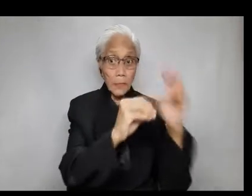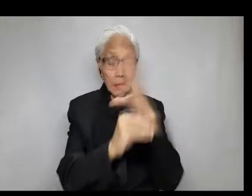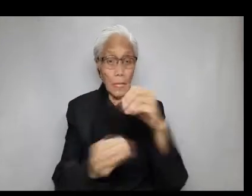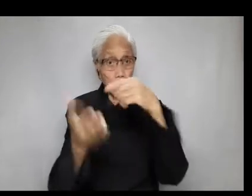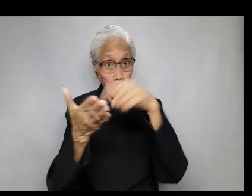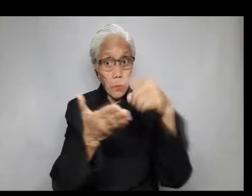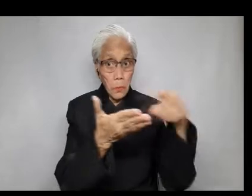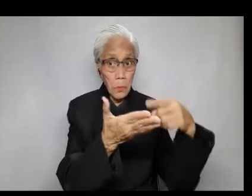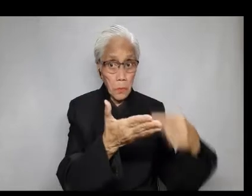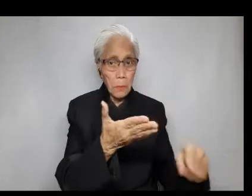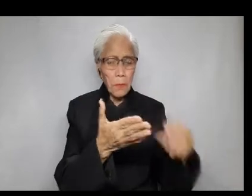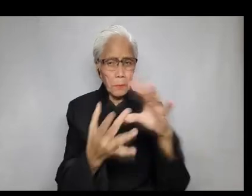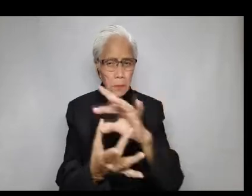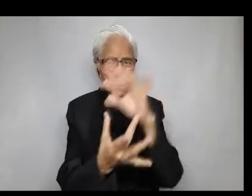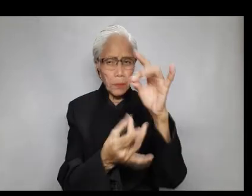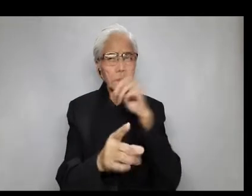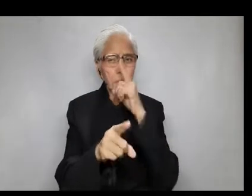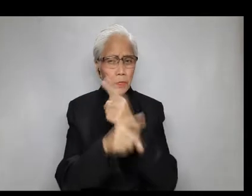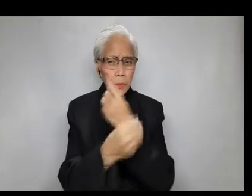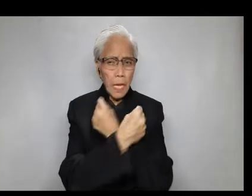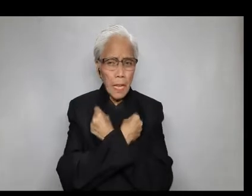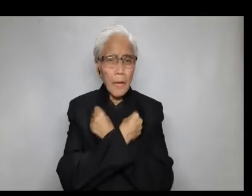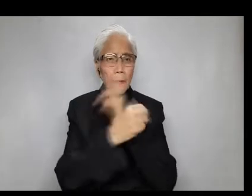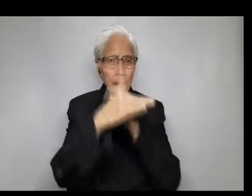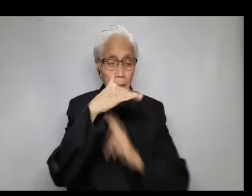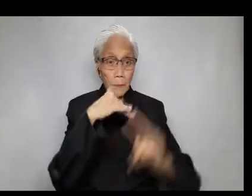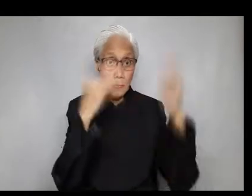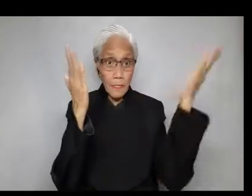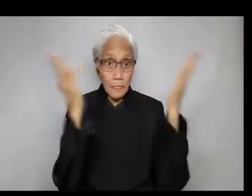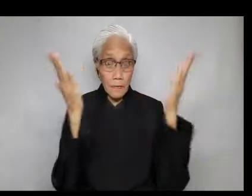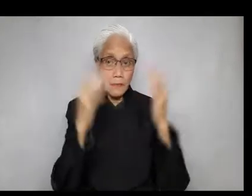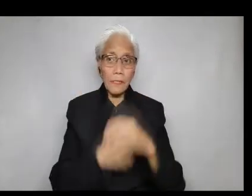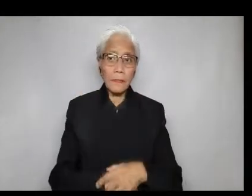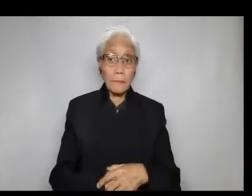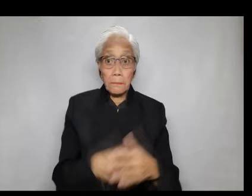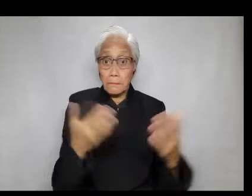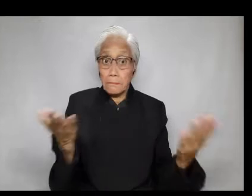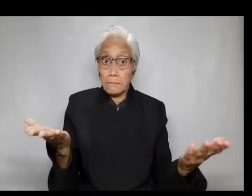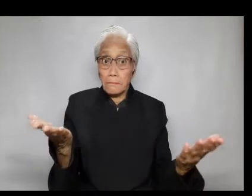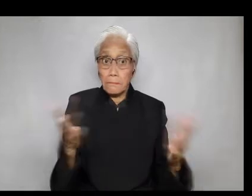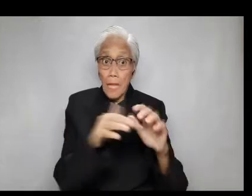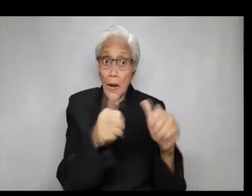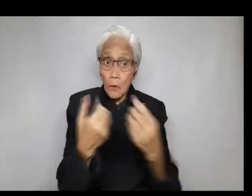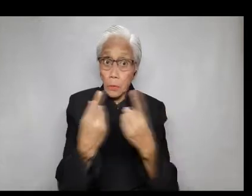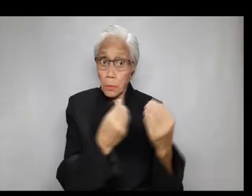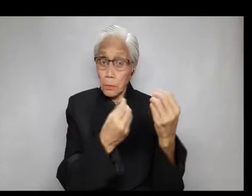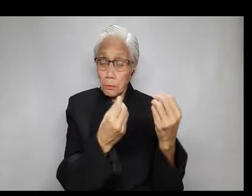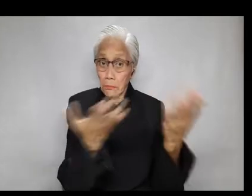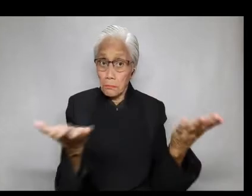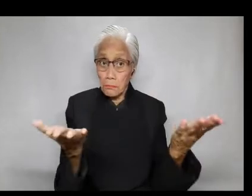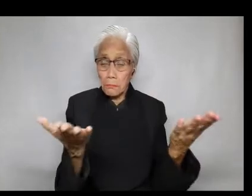and correcting in a spirit of genuine love and humble service. So, how do you do